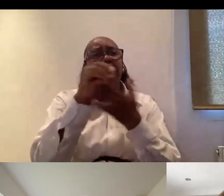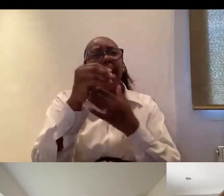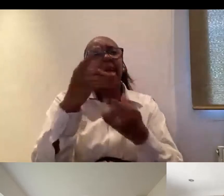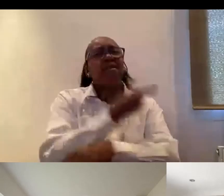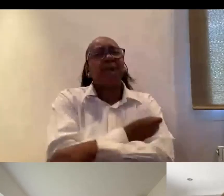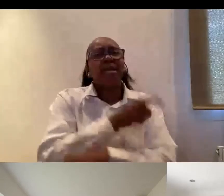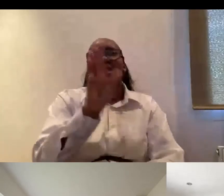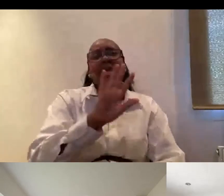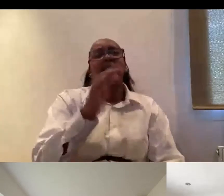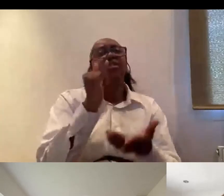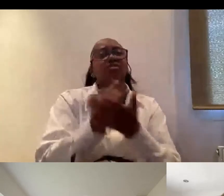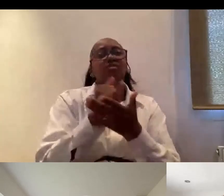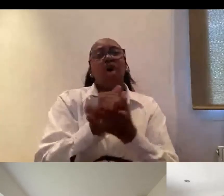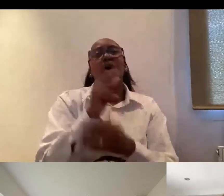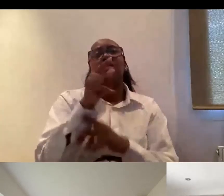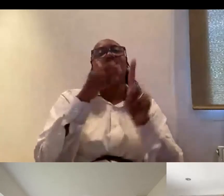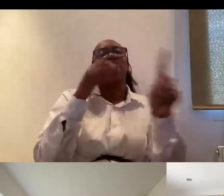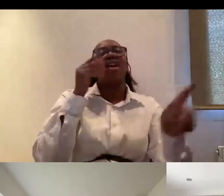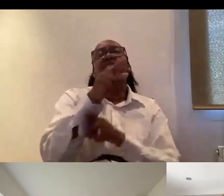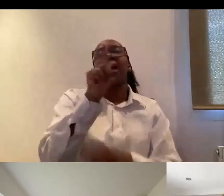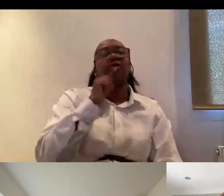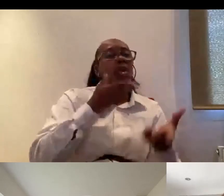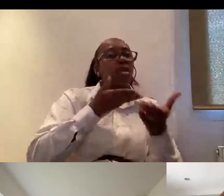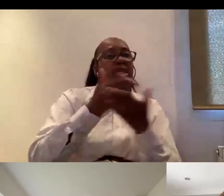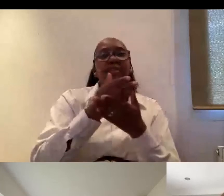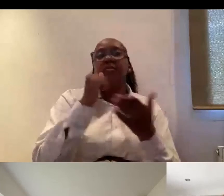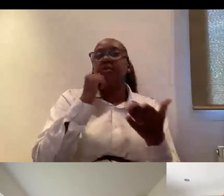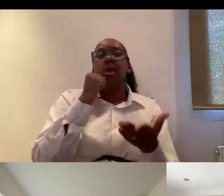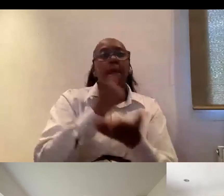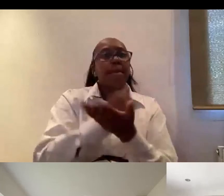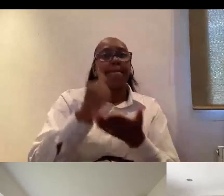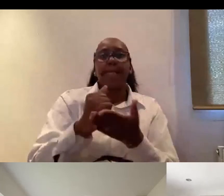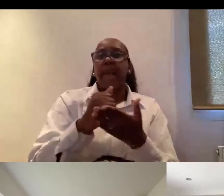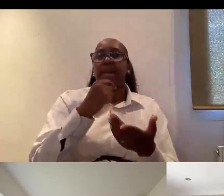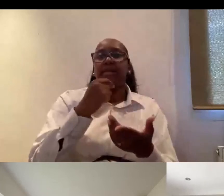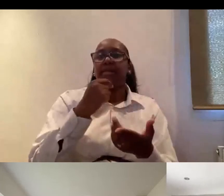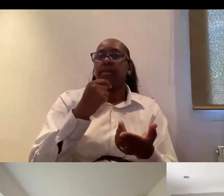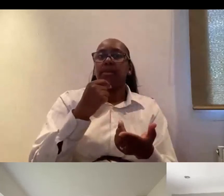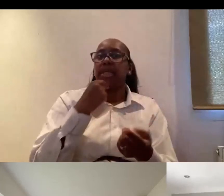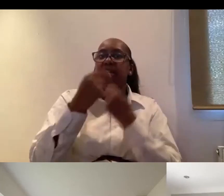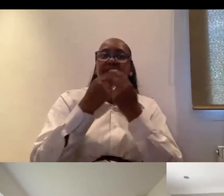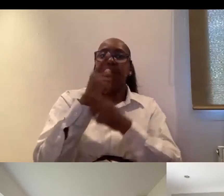vaccine, then obviously it's to recognise that not to give your bank details and to report it to the necessary authorities.